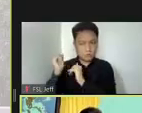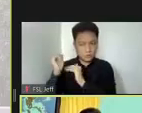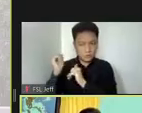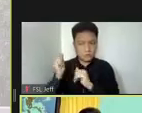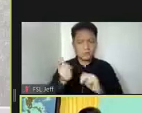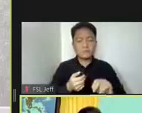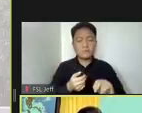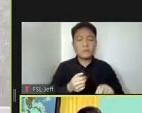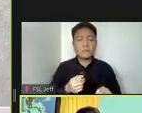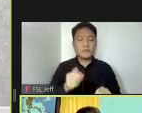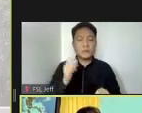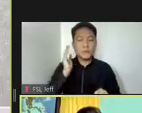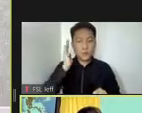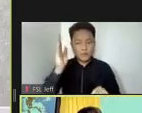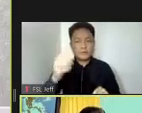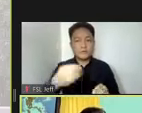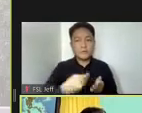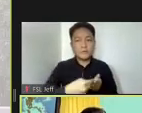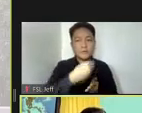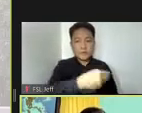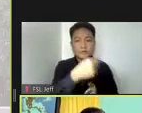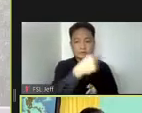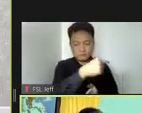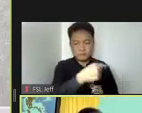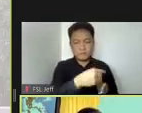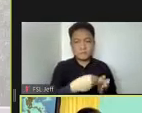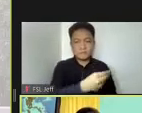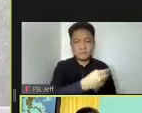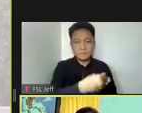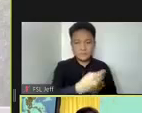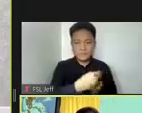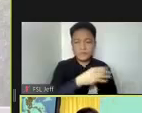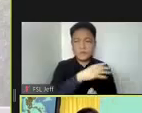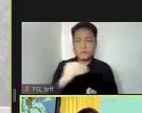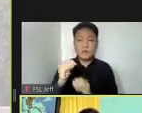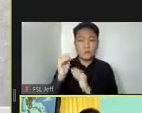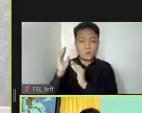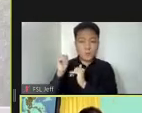payment transaction without using actual cash.